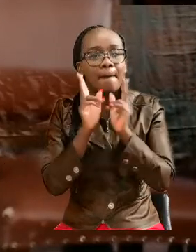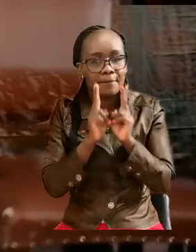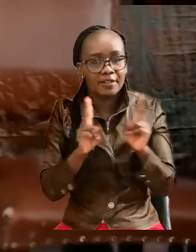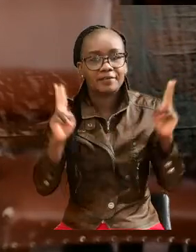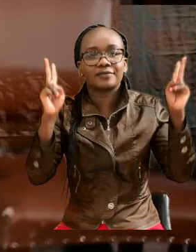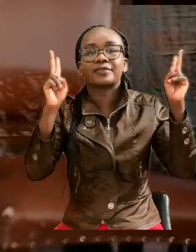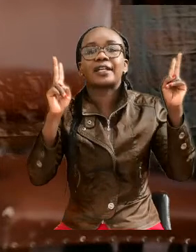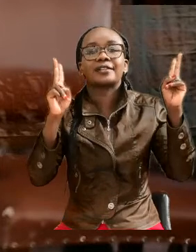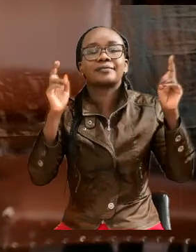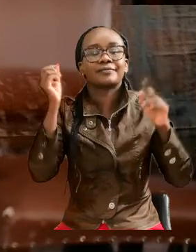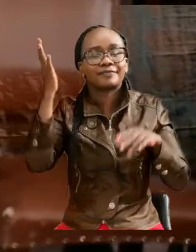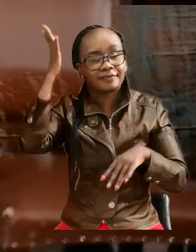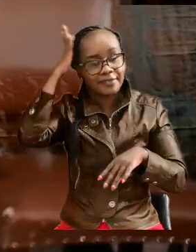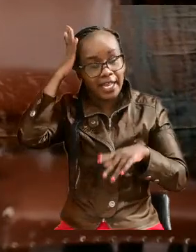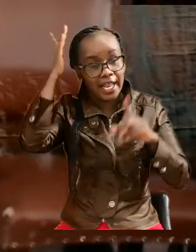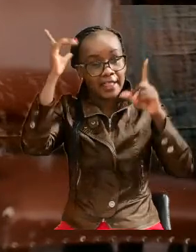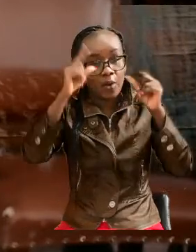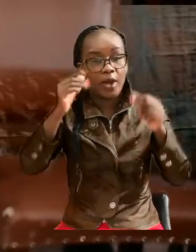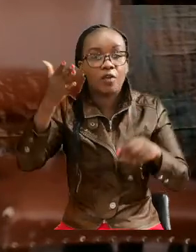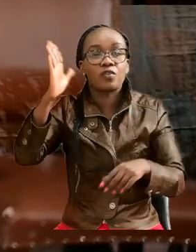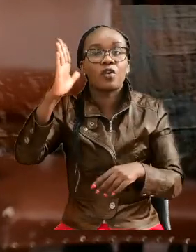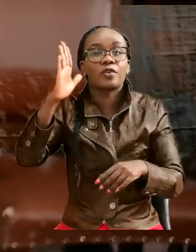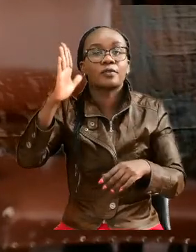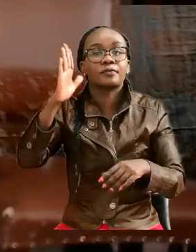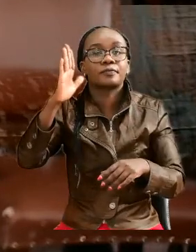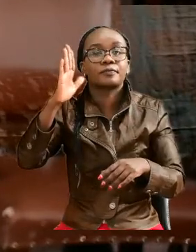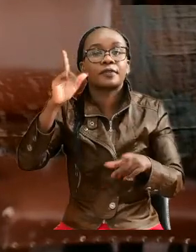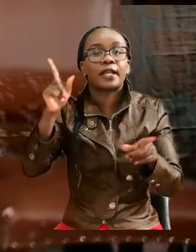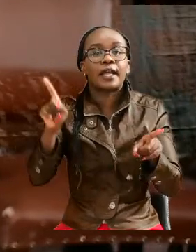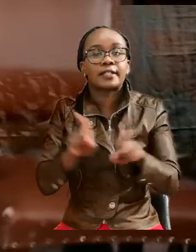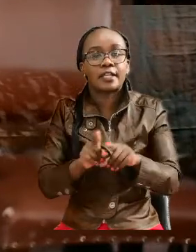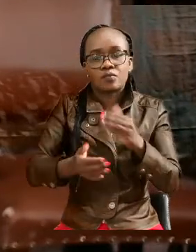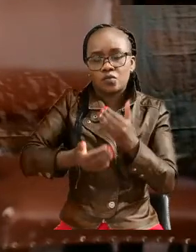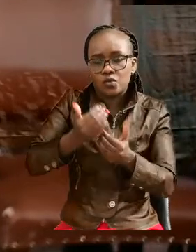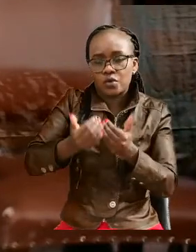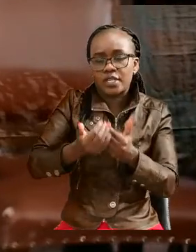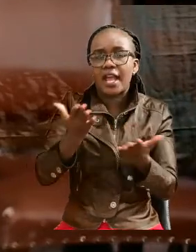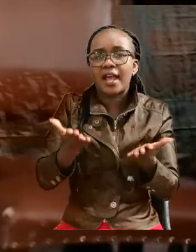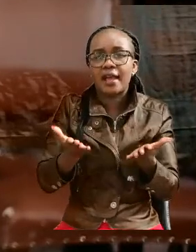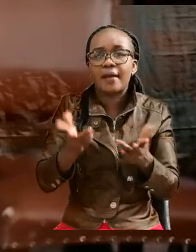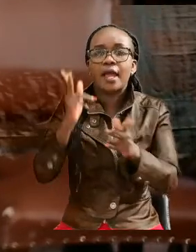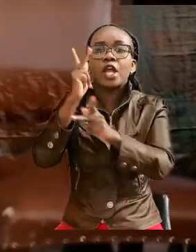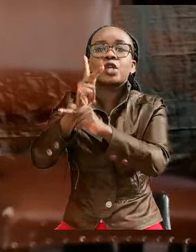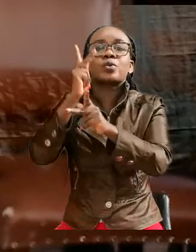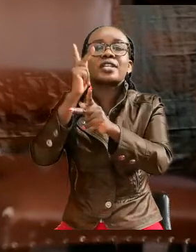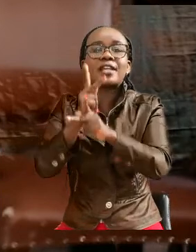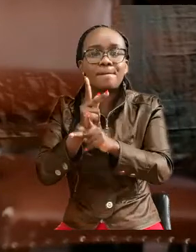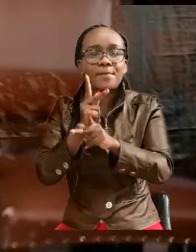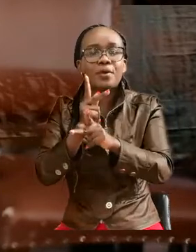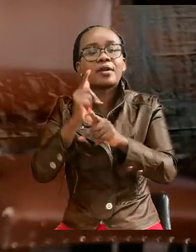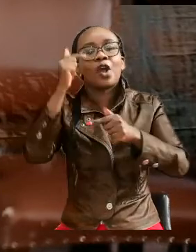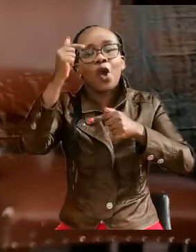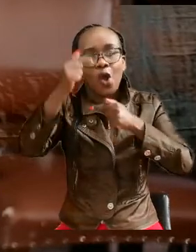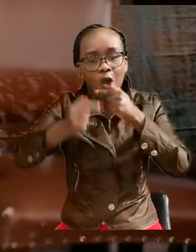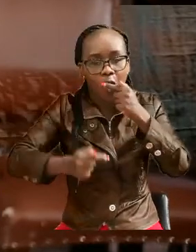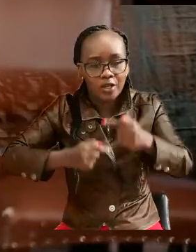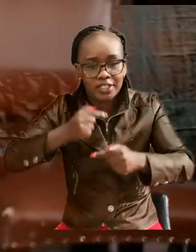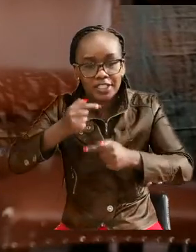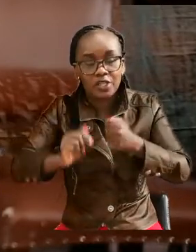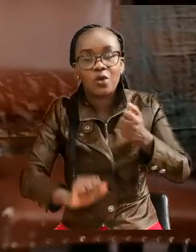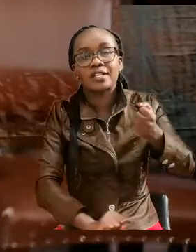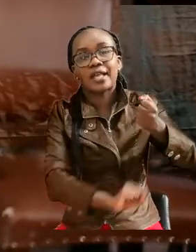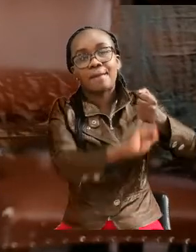word of God. So what is to maintain? Is to keep up, continue,